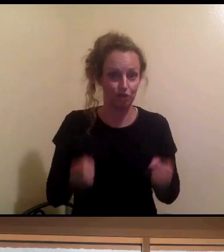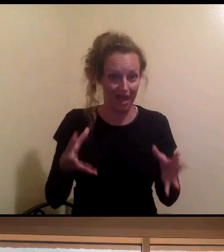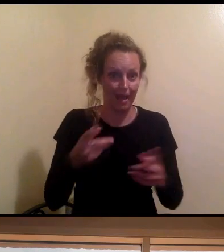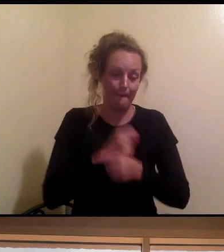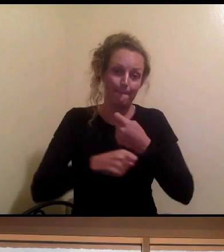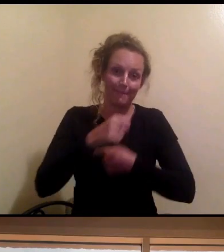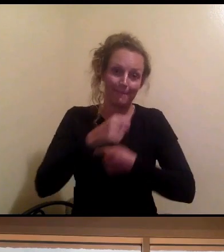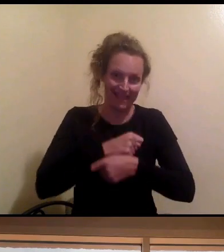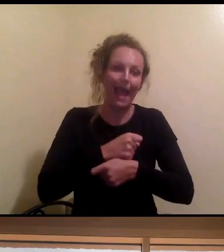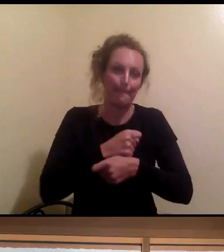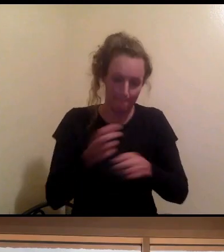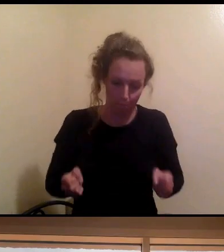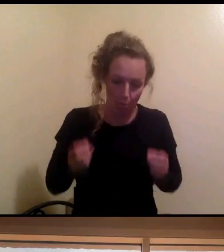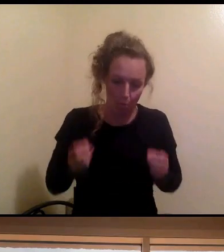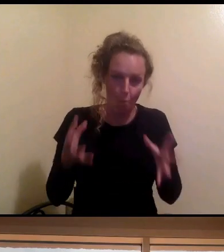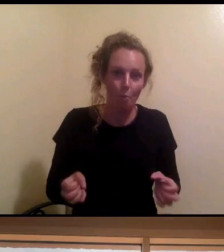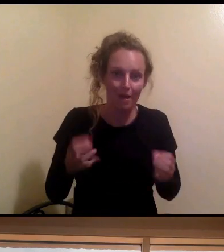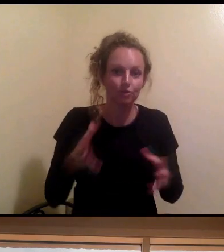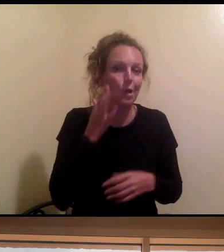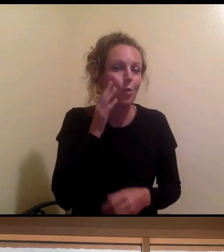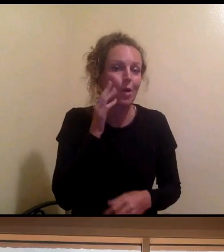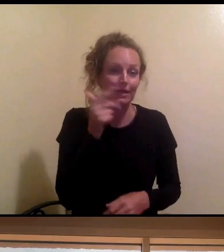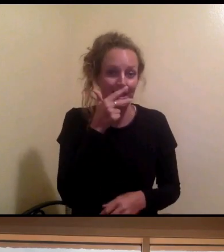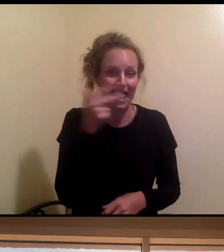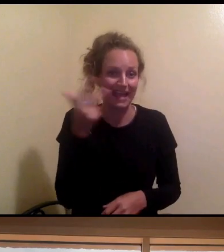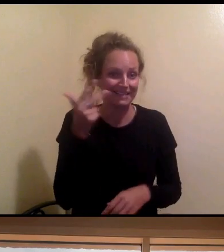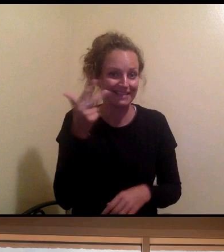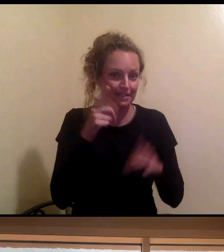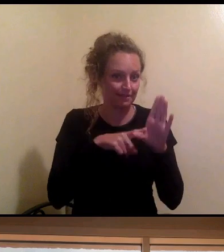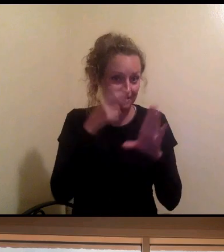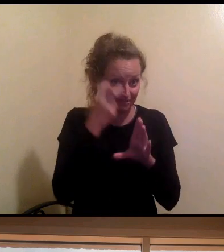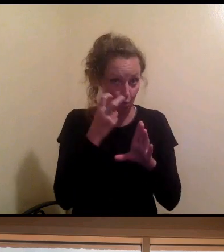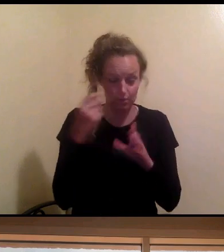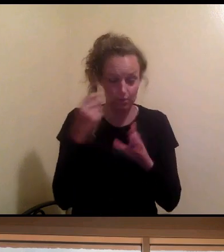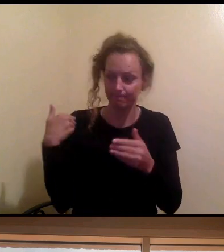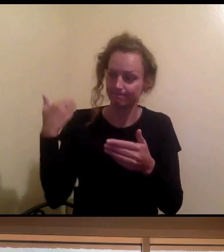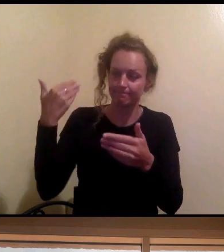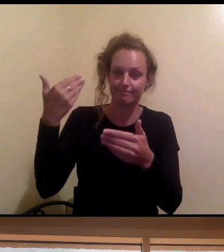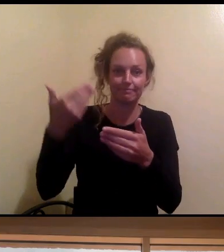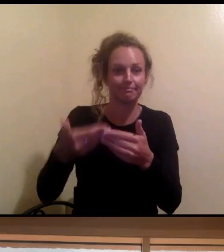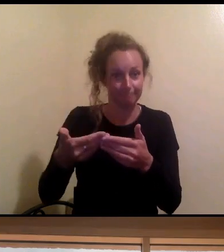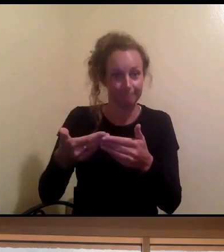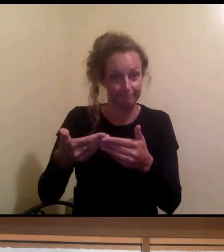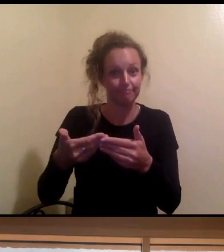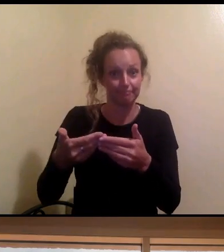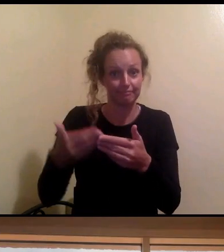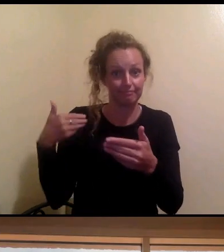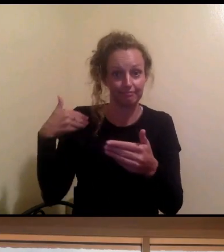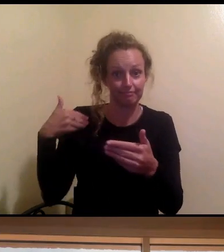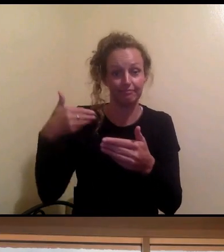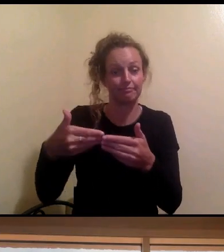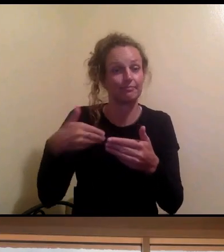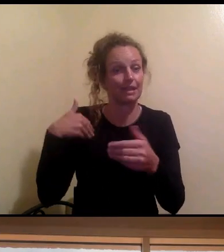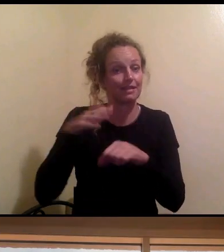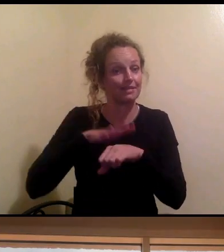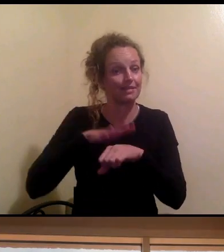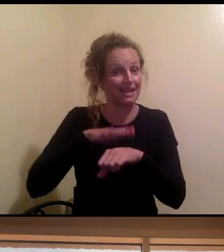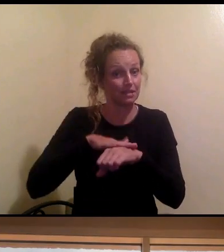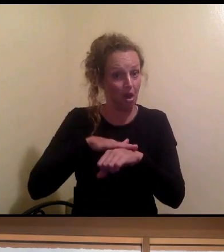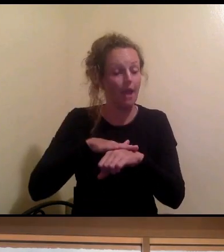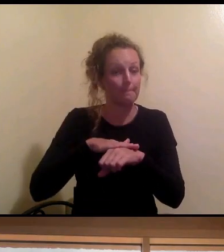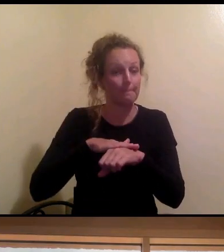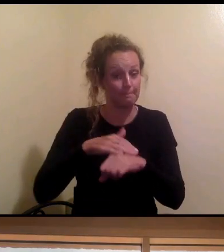And since that time, a bunch of years ago, I'll just say, was fortunate in my corporate